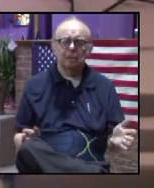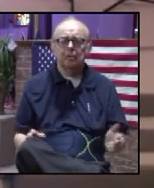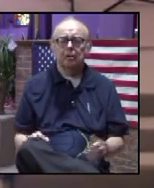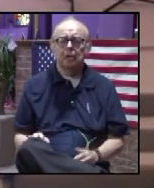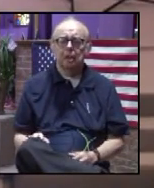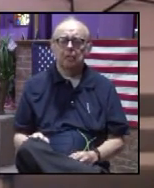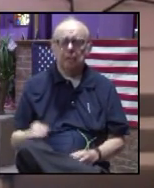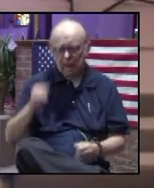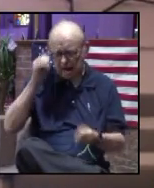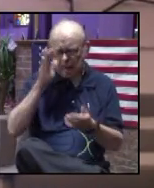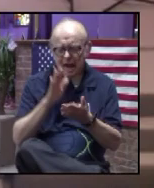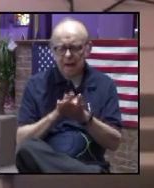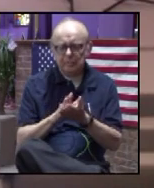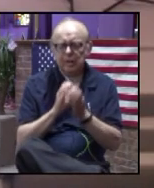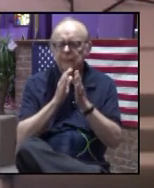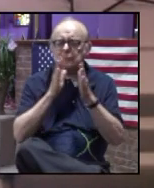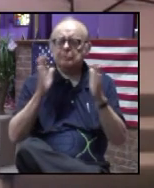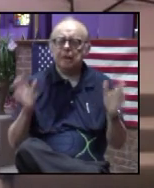and believe big.